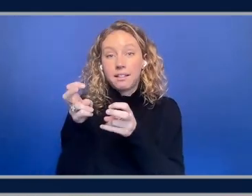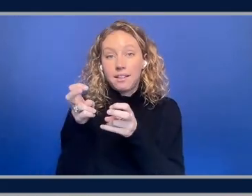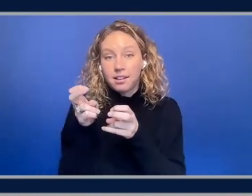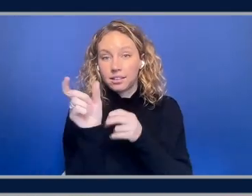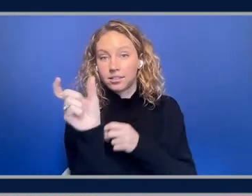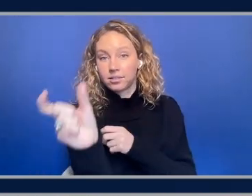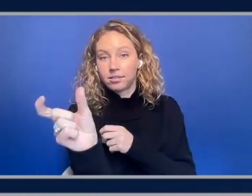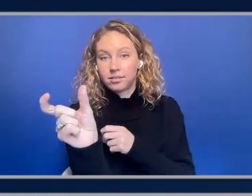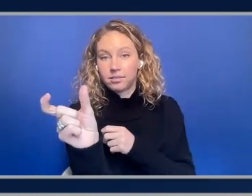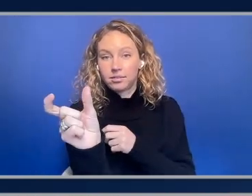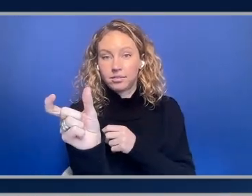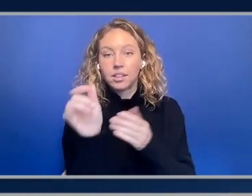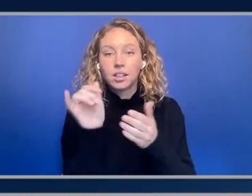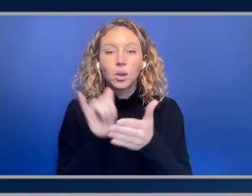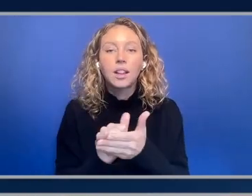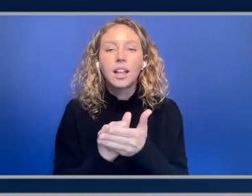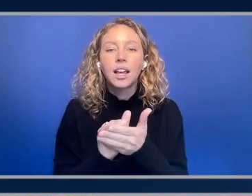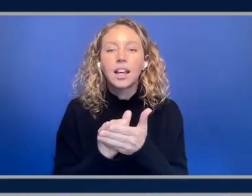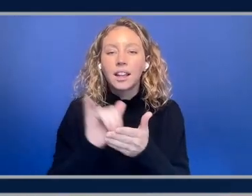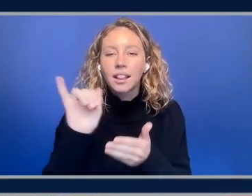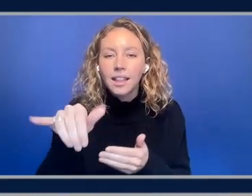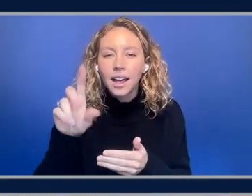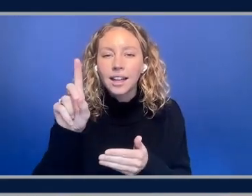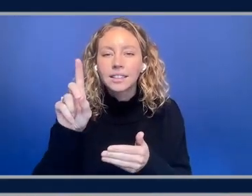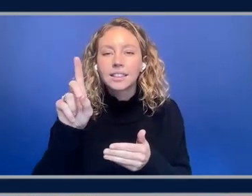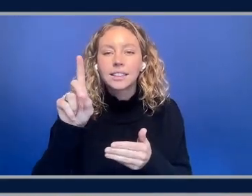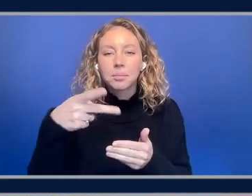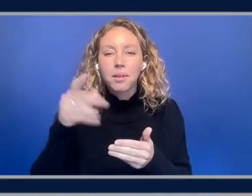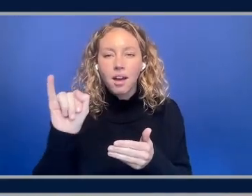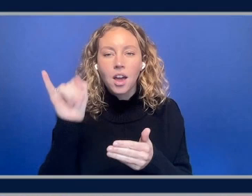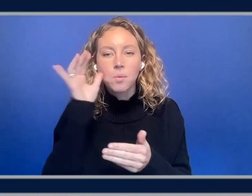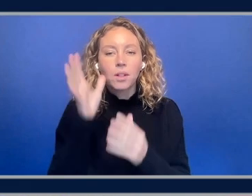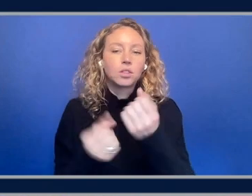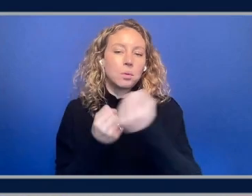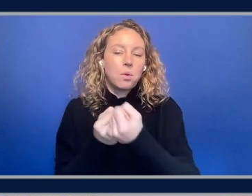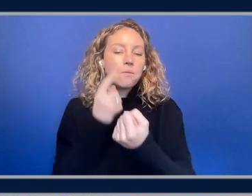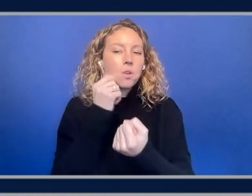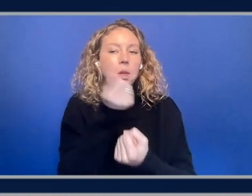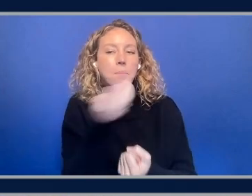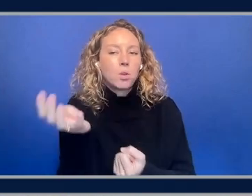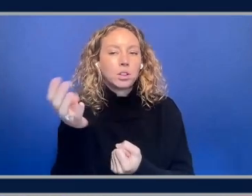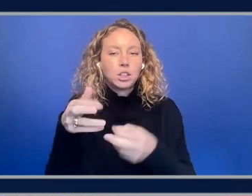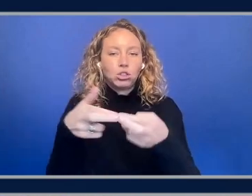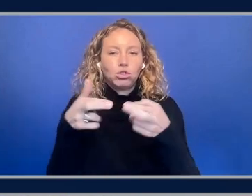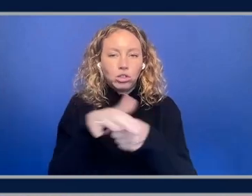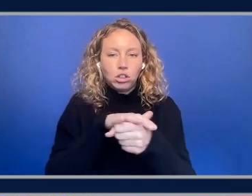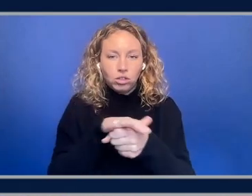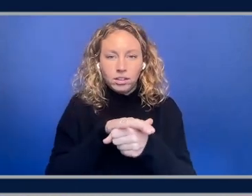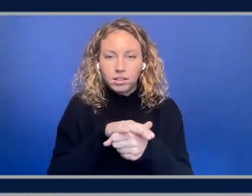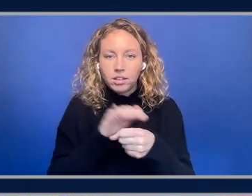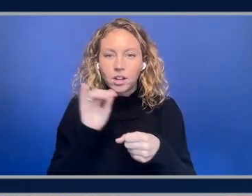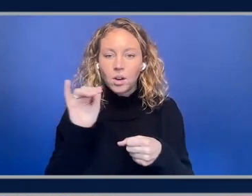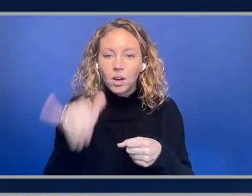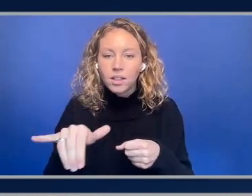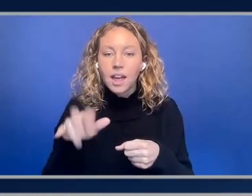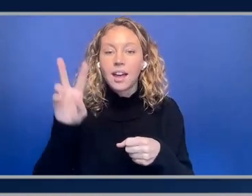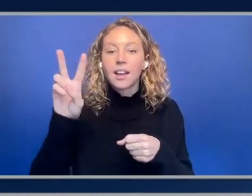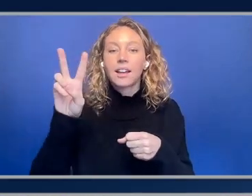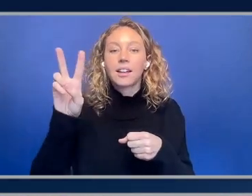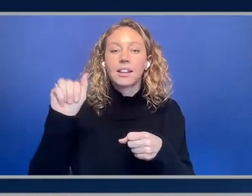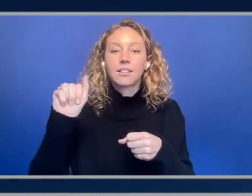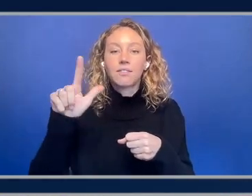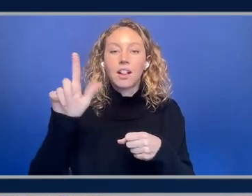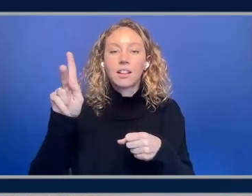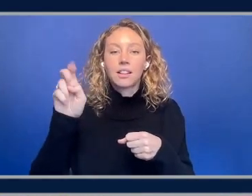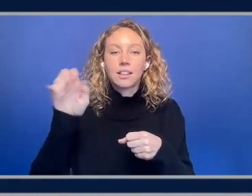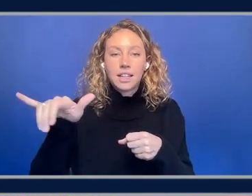connect to Valkey. So Valkey is the API that will support for MemoryDB multi-region. Okay. Valkey is a highly